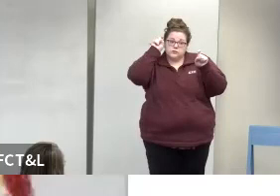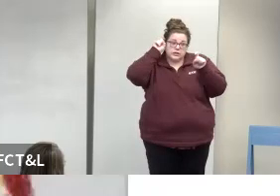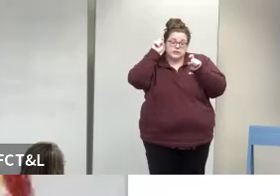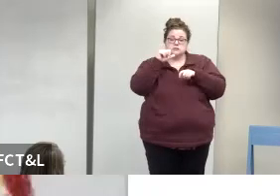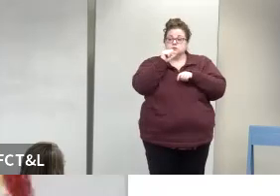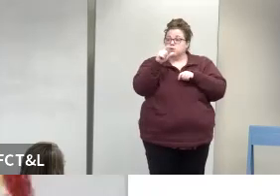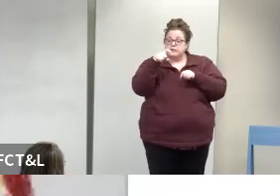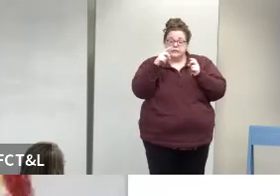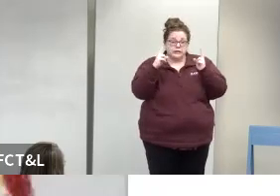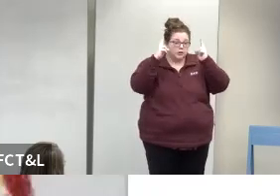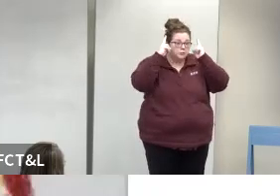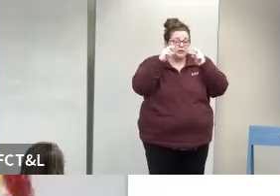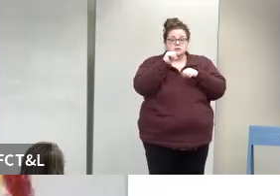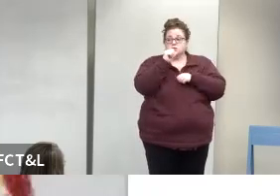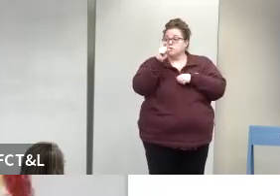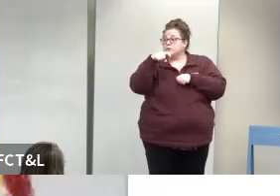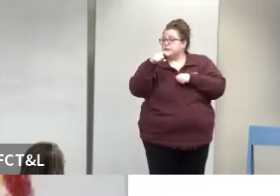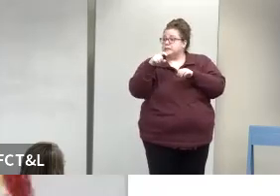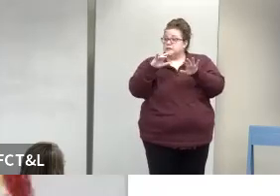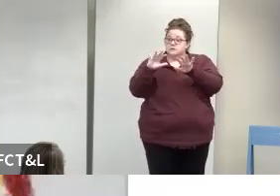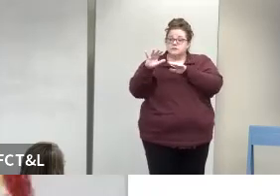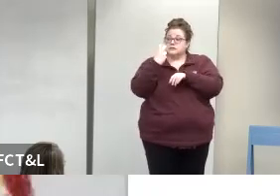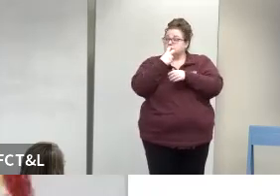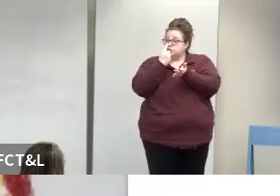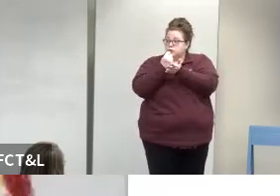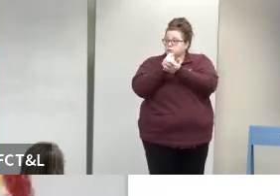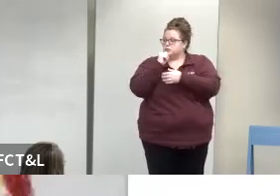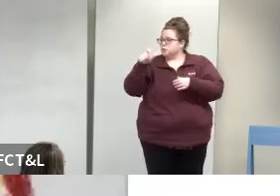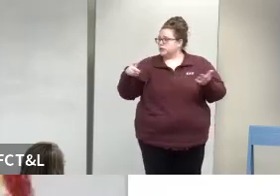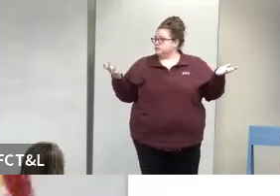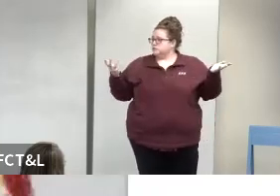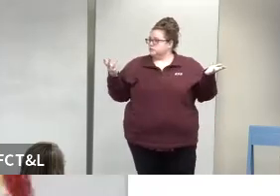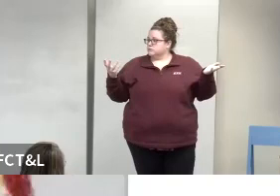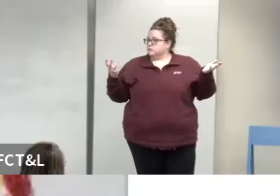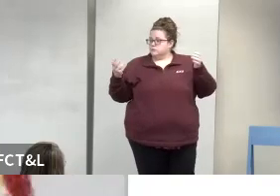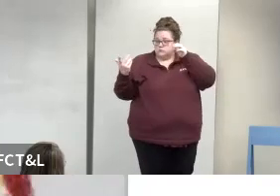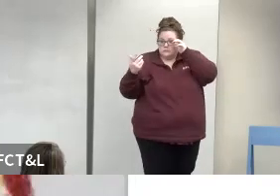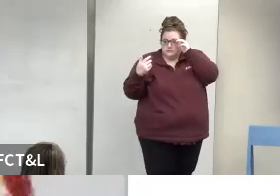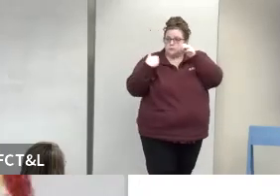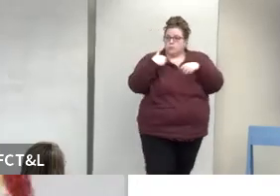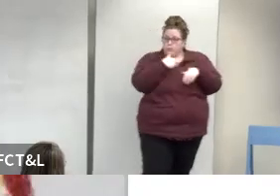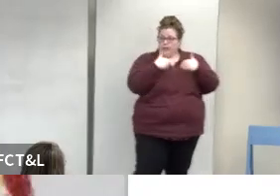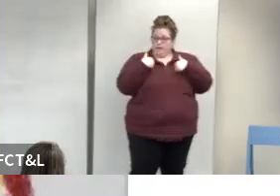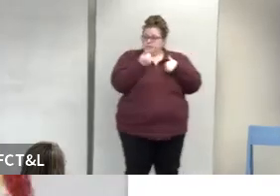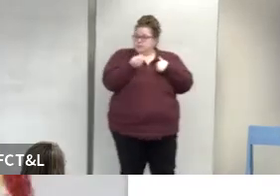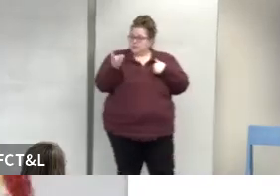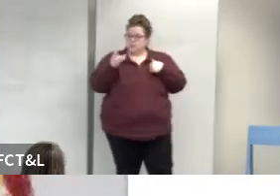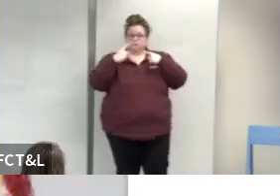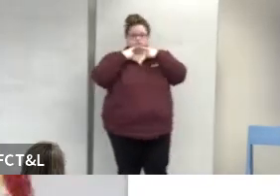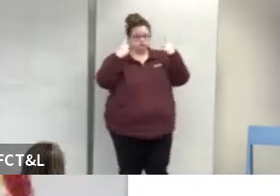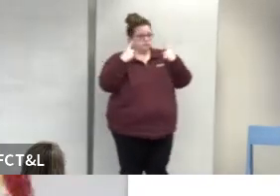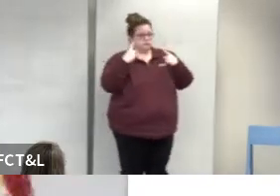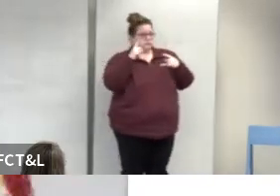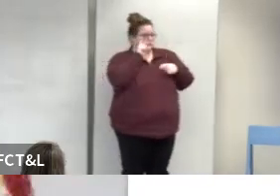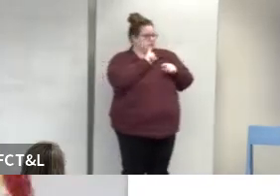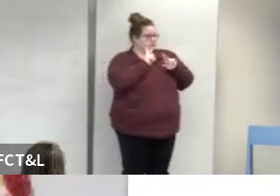deaf. We do not need hearing aids. We don't need cochlear implants. We don't need speech therapy. We're perfectly happy as